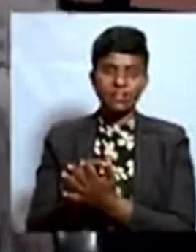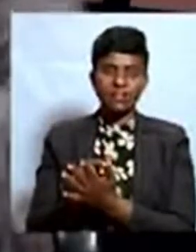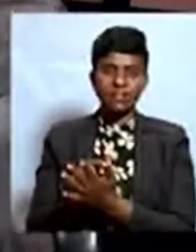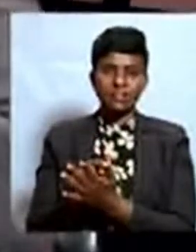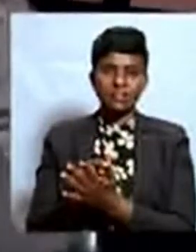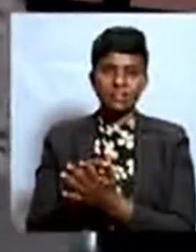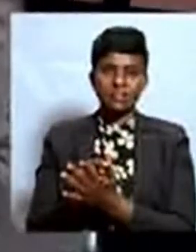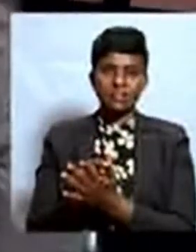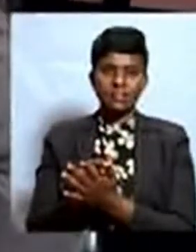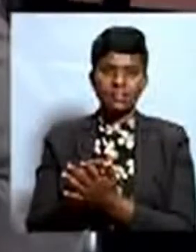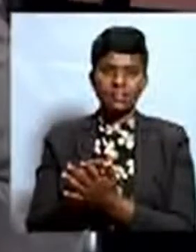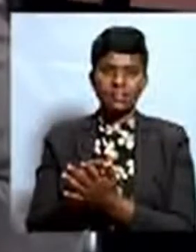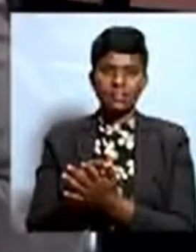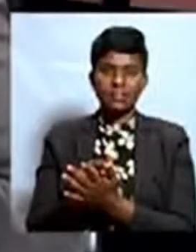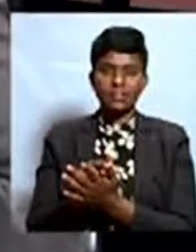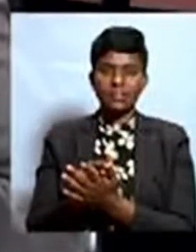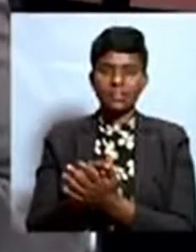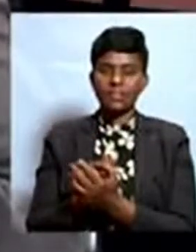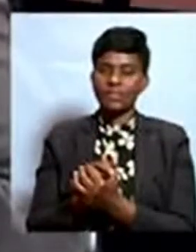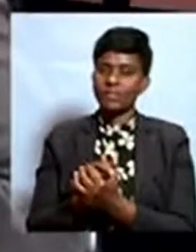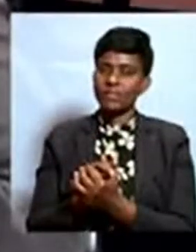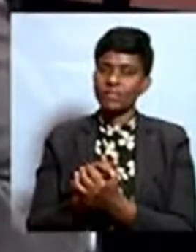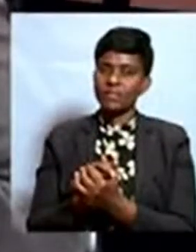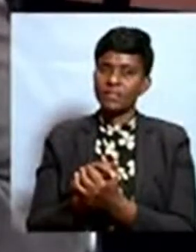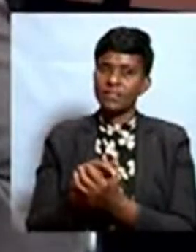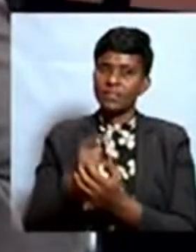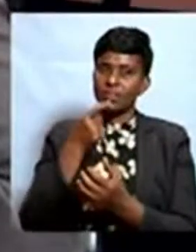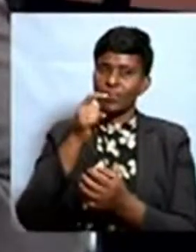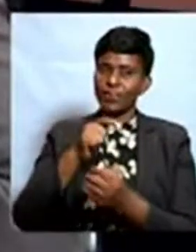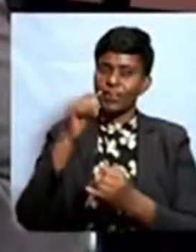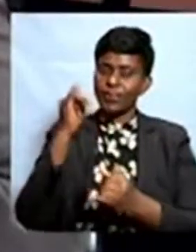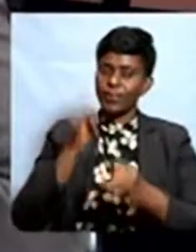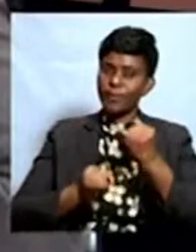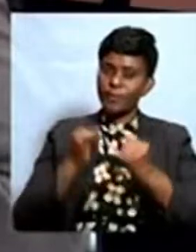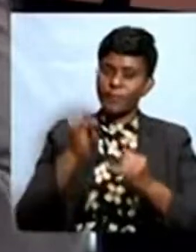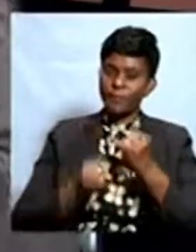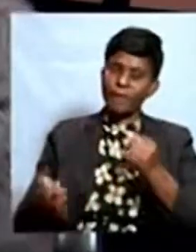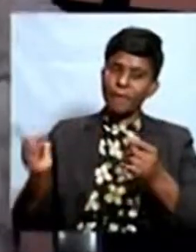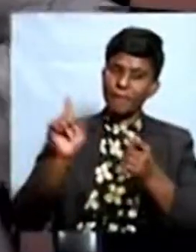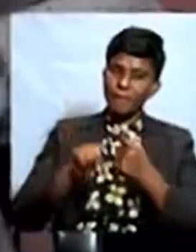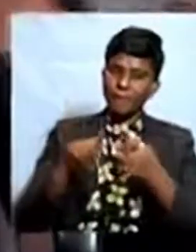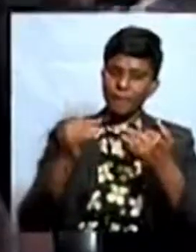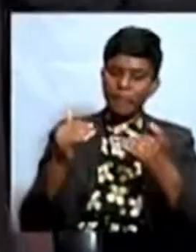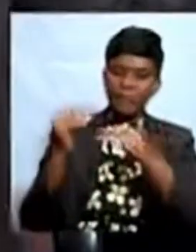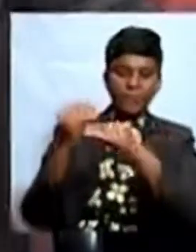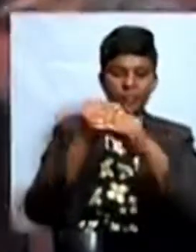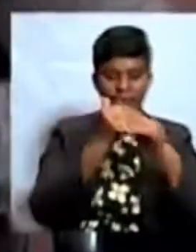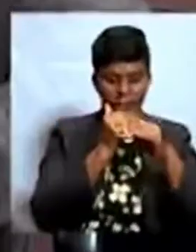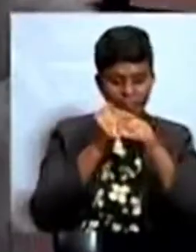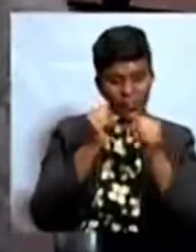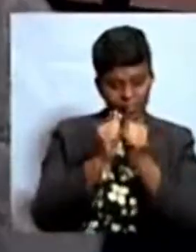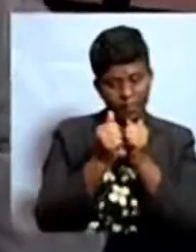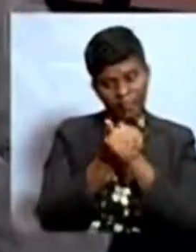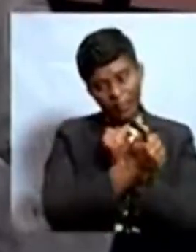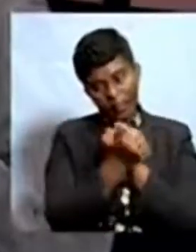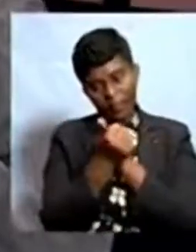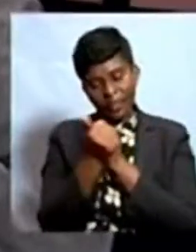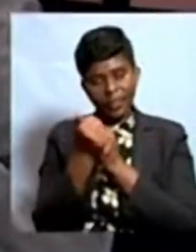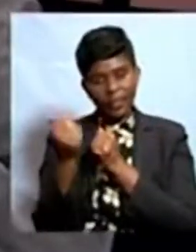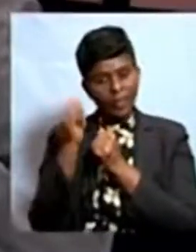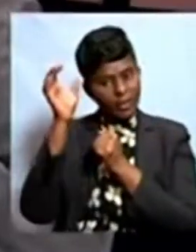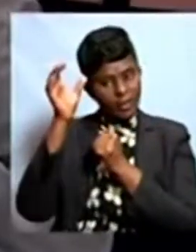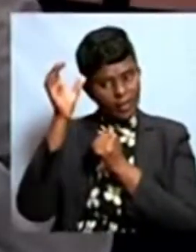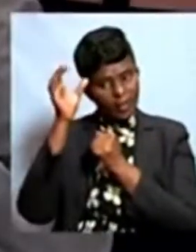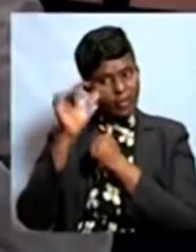involving the aviation industry is up to date, is up to scratch, is up to standard with the rest of the other civil